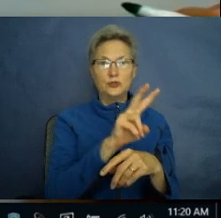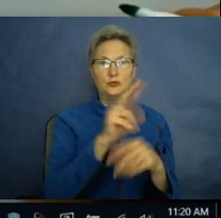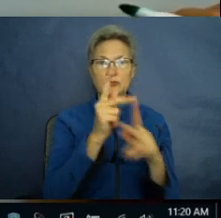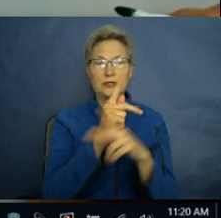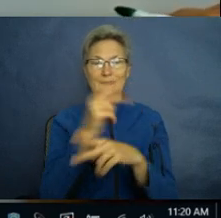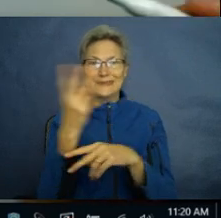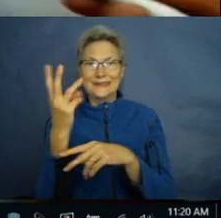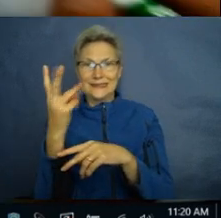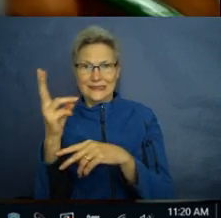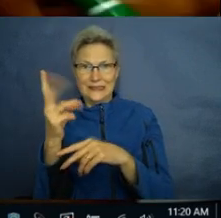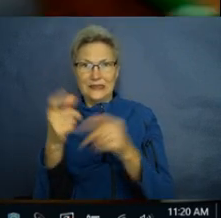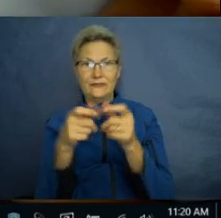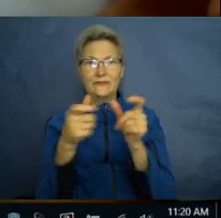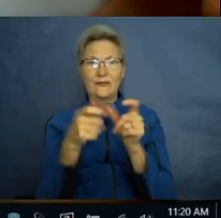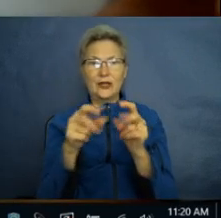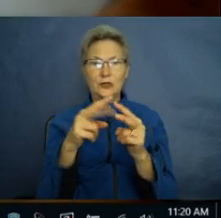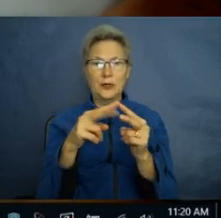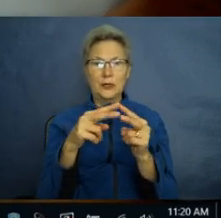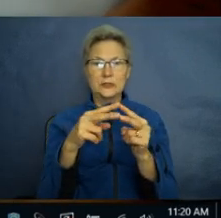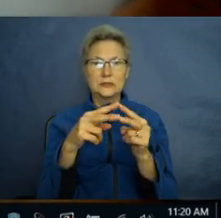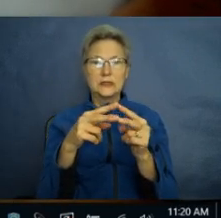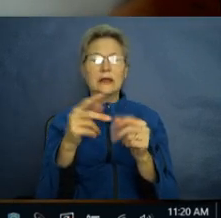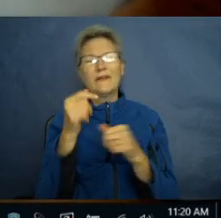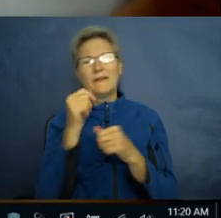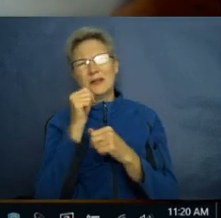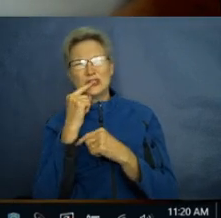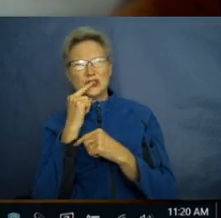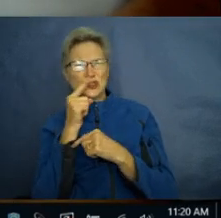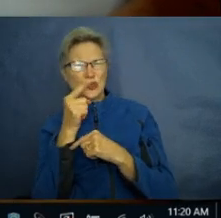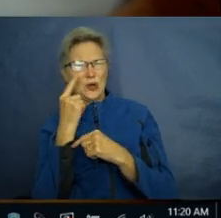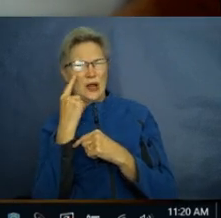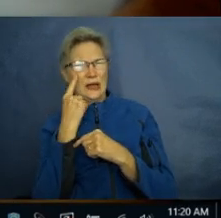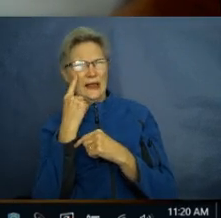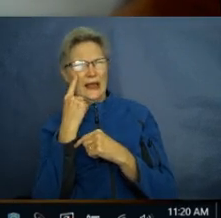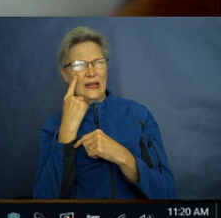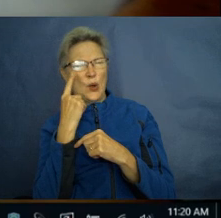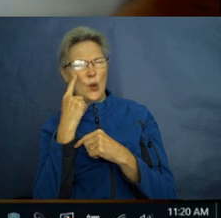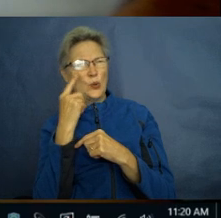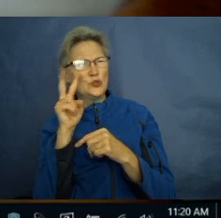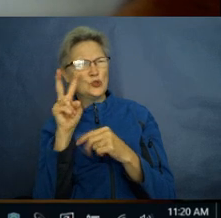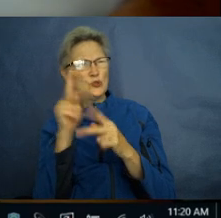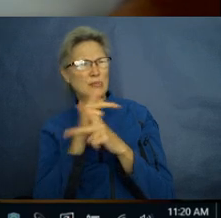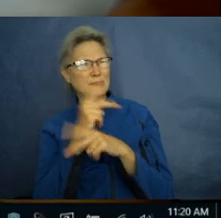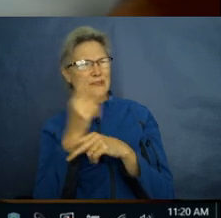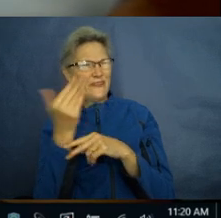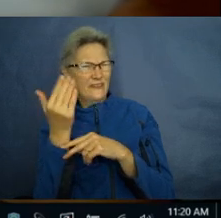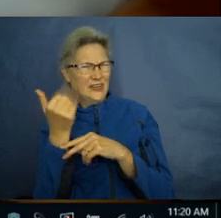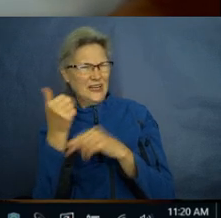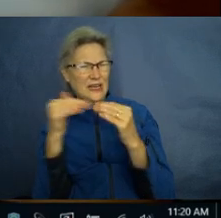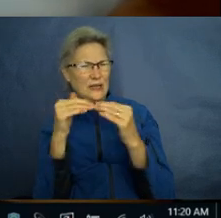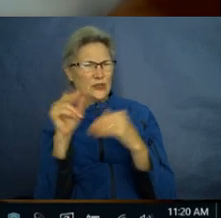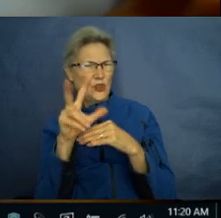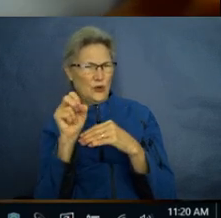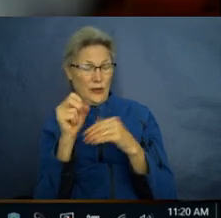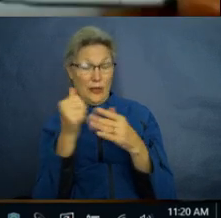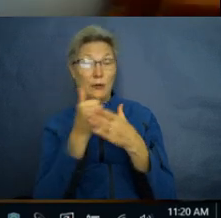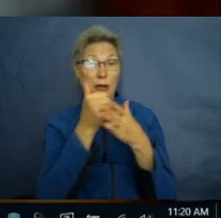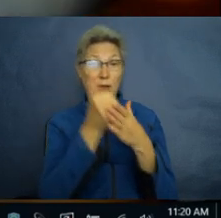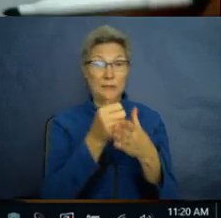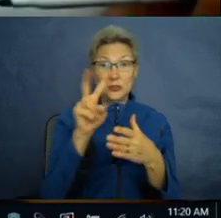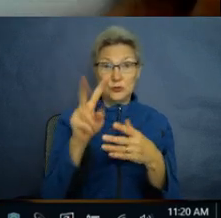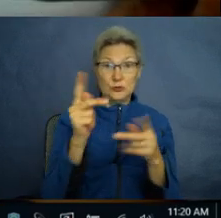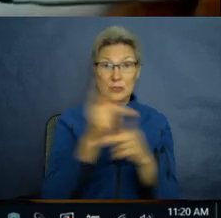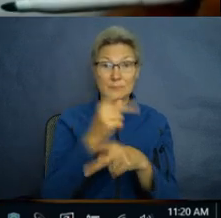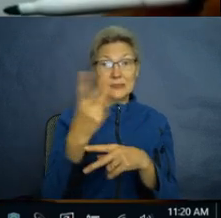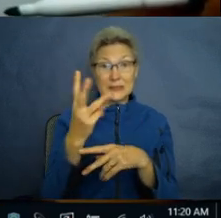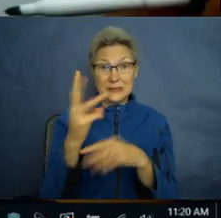sure of that, I might know that 2 and 15 are factor pairs for 30. They make the product 30, so that can help me get to 2 and